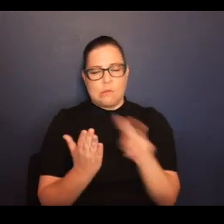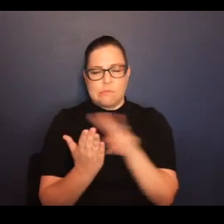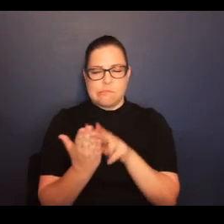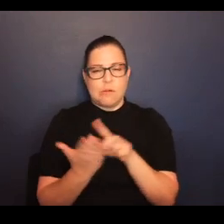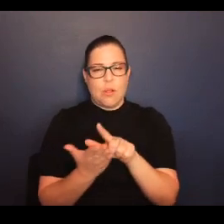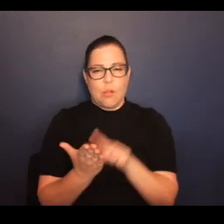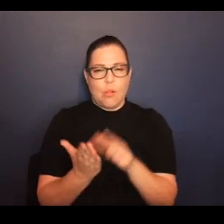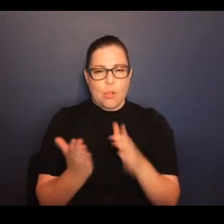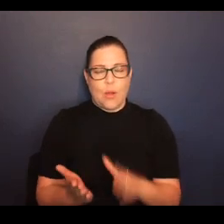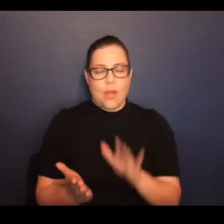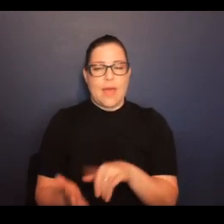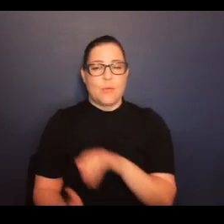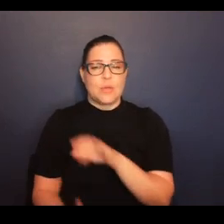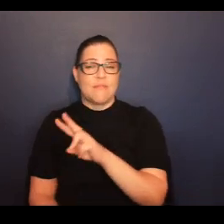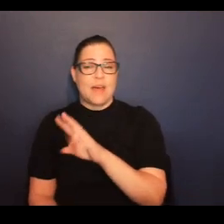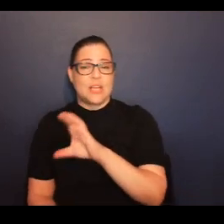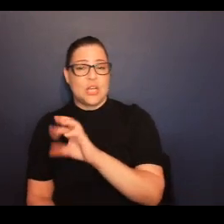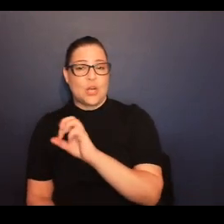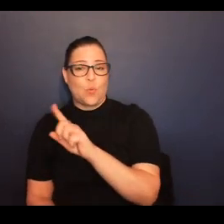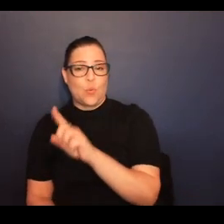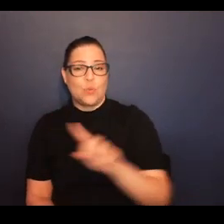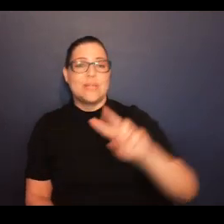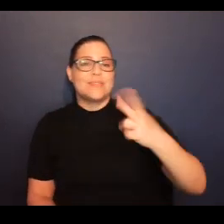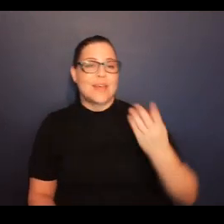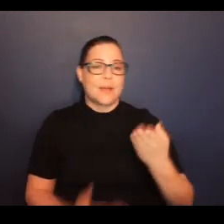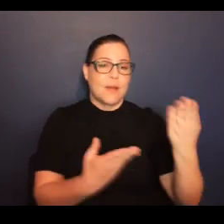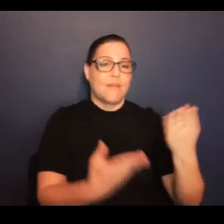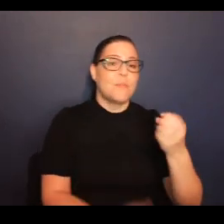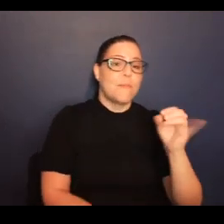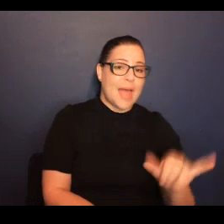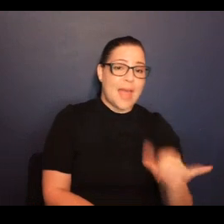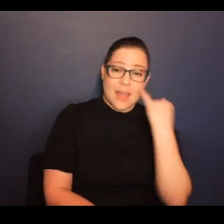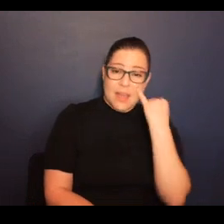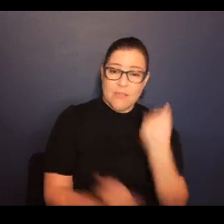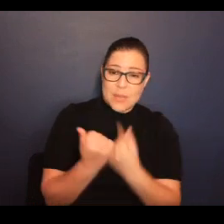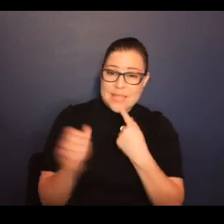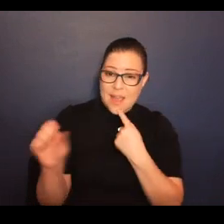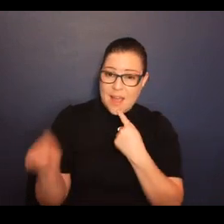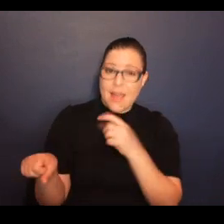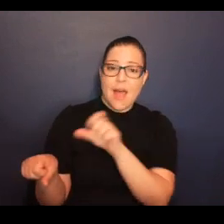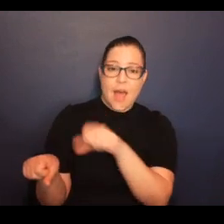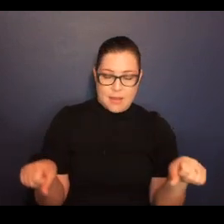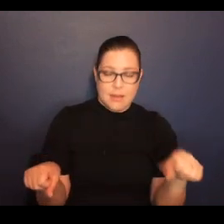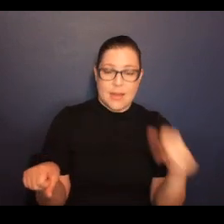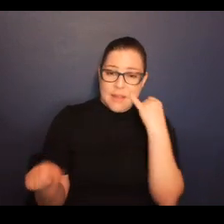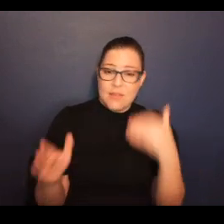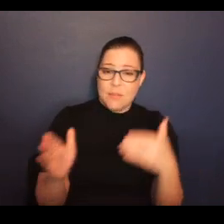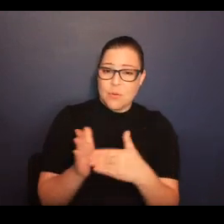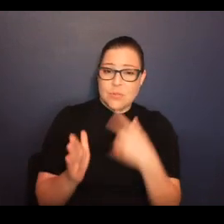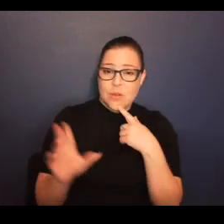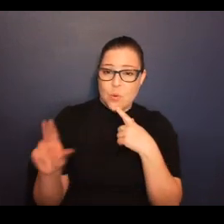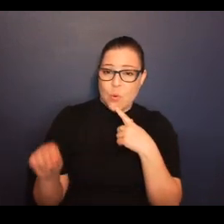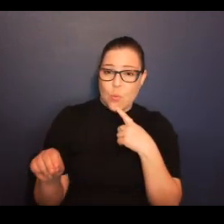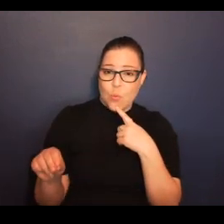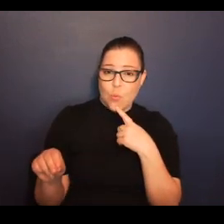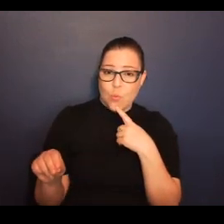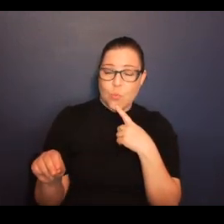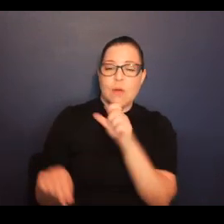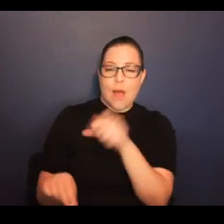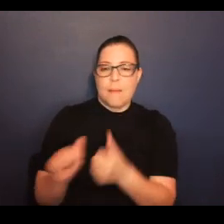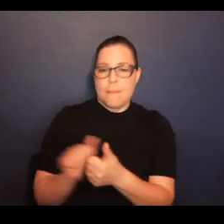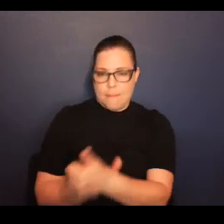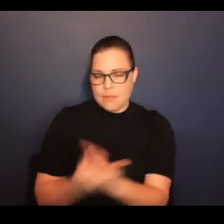Vice Chair Cruz, and we have a second from board member Hay. All those in favor say aye. Aye. Aye. All those opposed say no. The ayes have